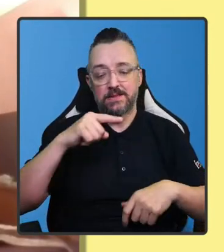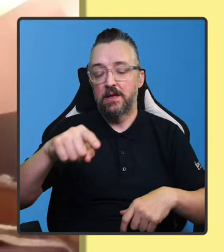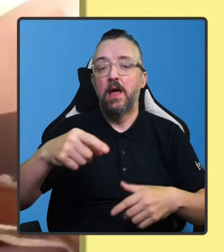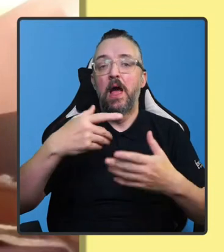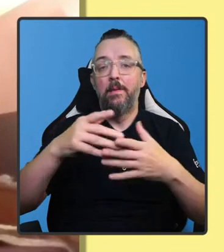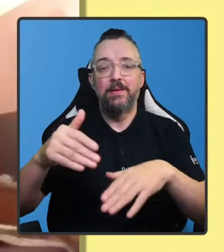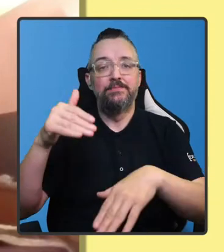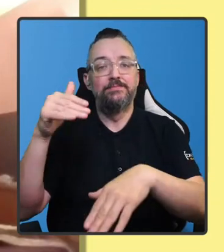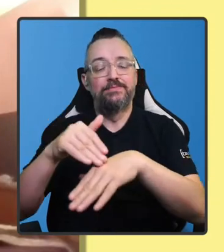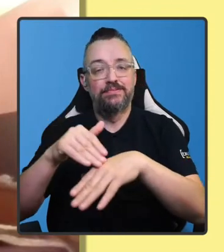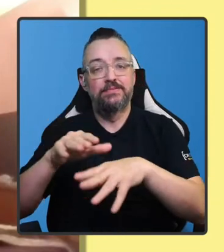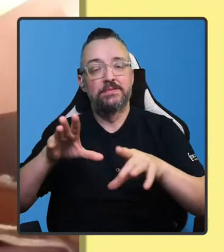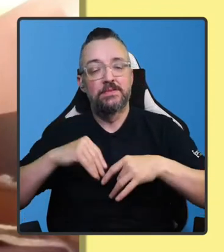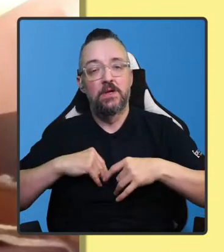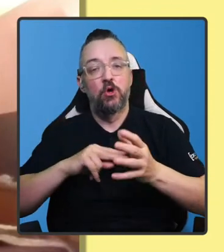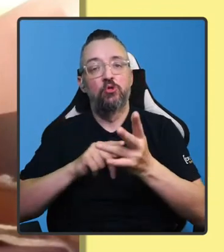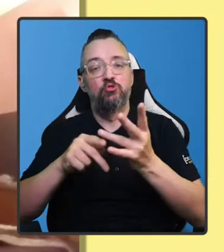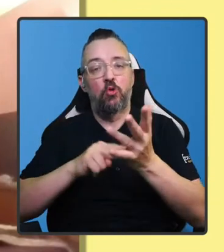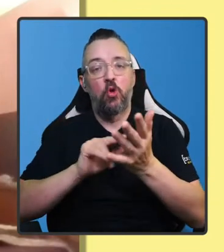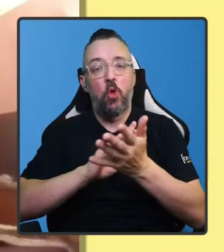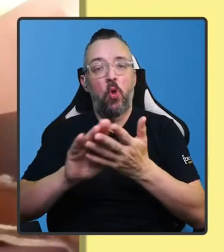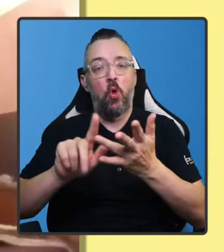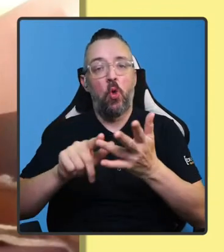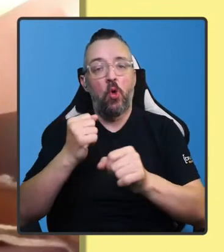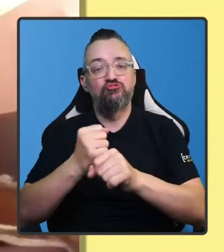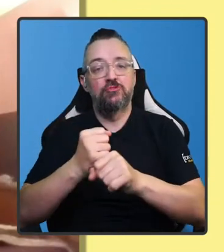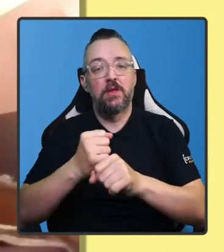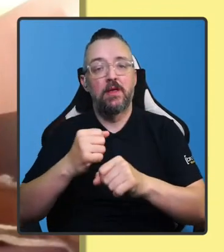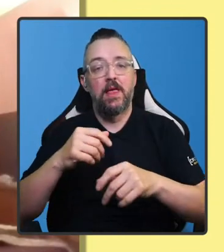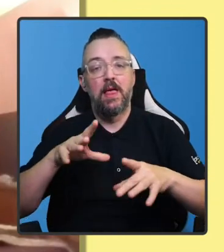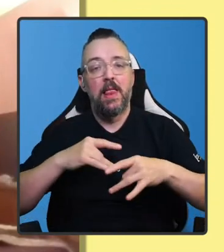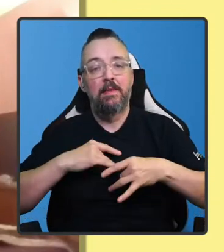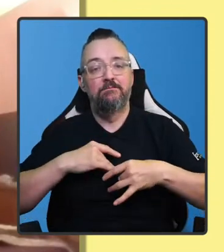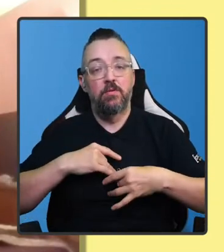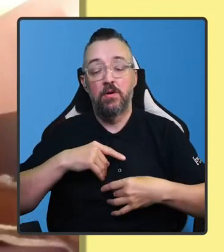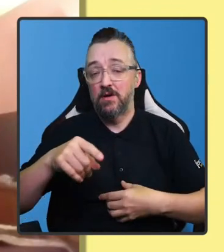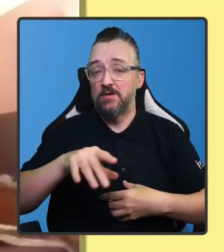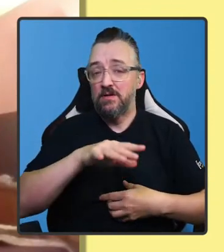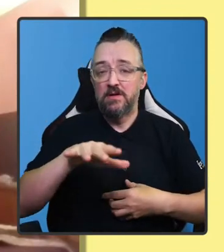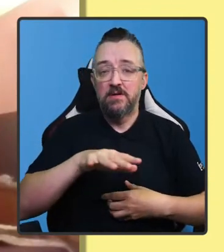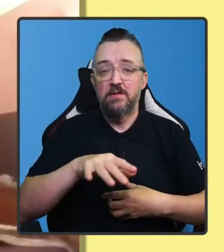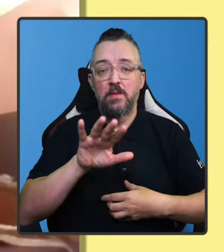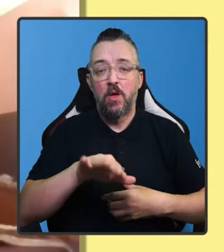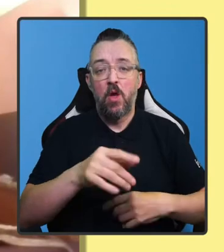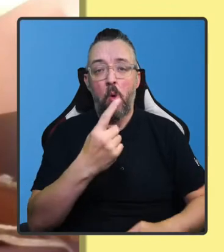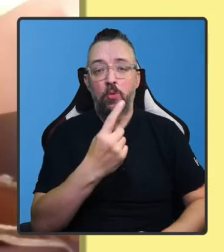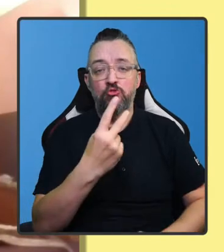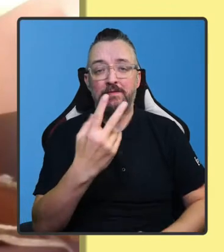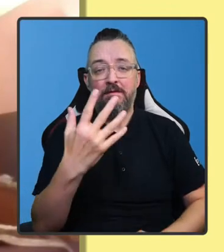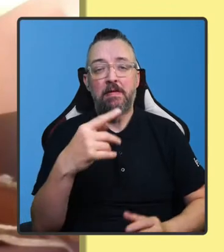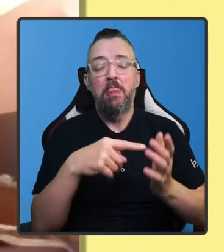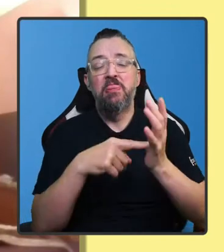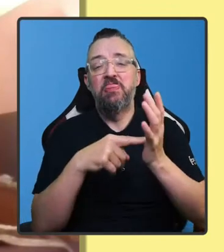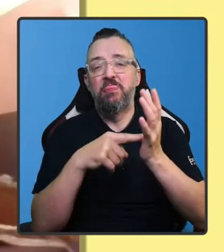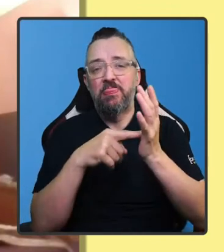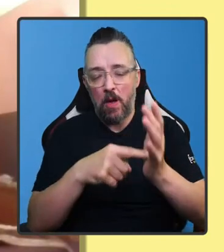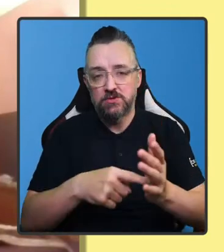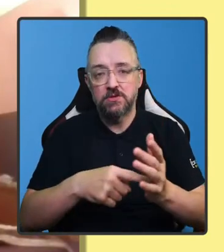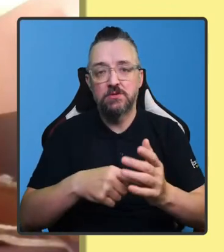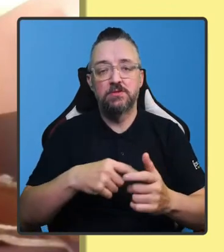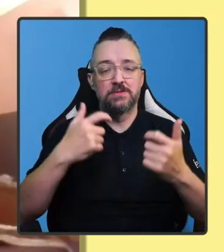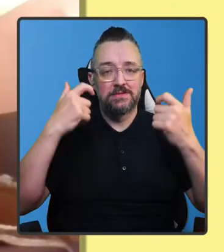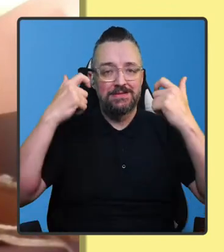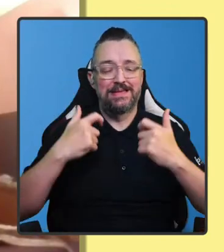non-Hodgkin's lymphoma. Glyphosate-based product has been subject to about 125,000 lawsuits over its allegedly hazardous